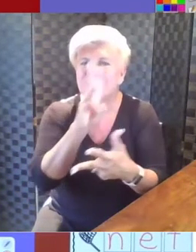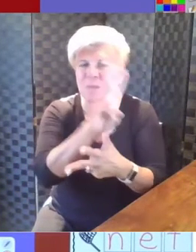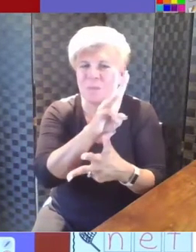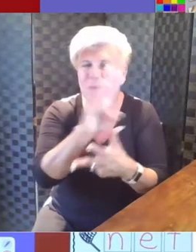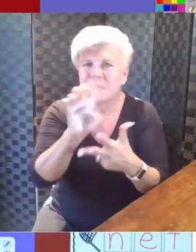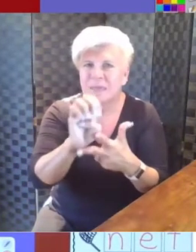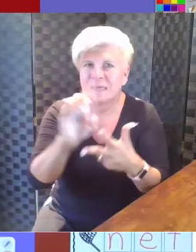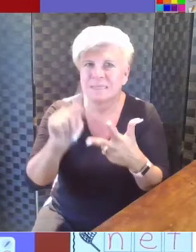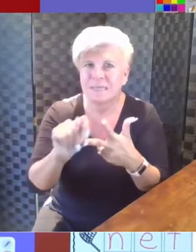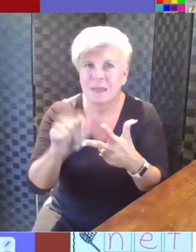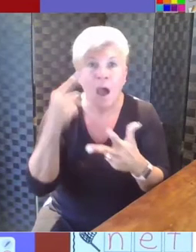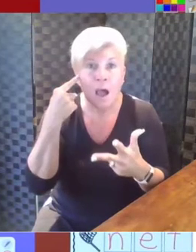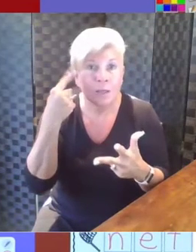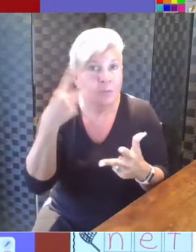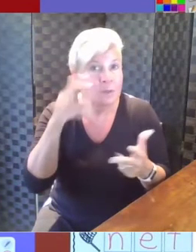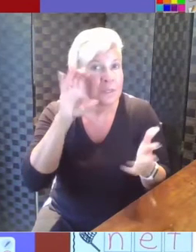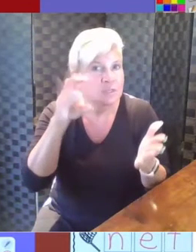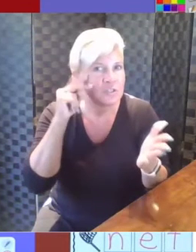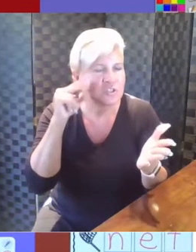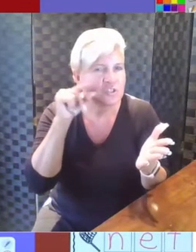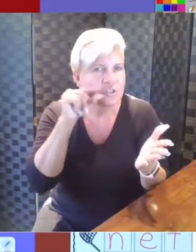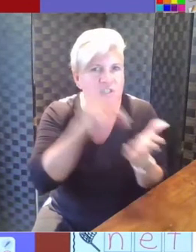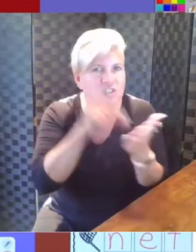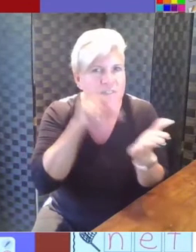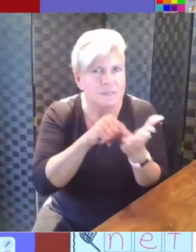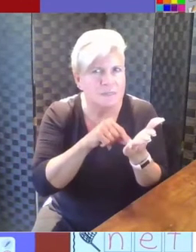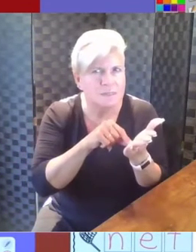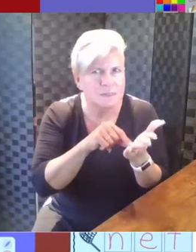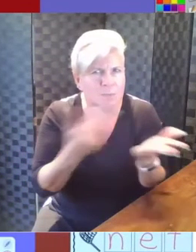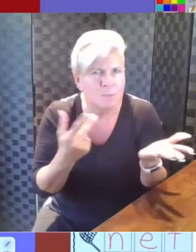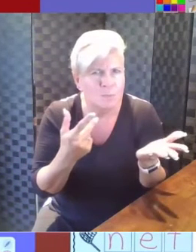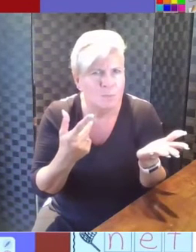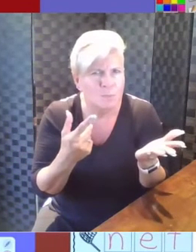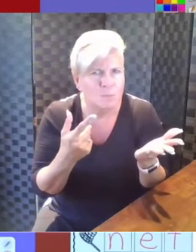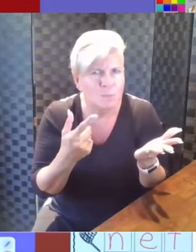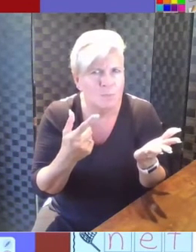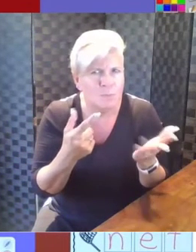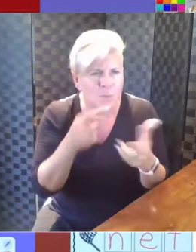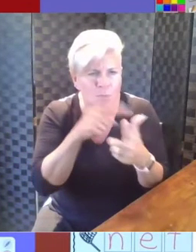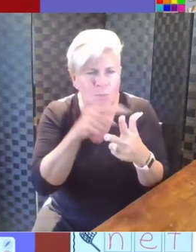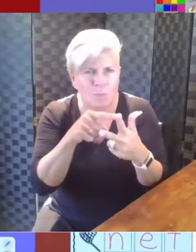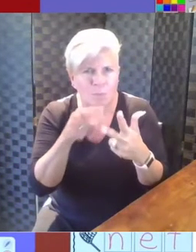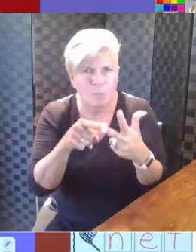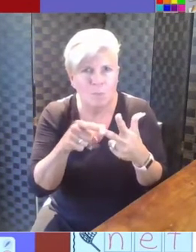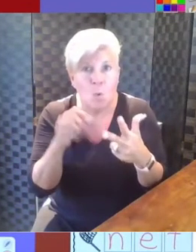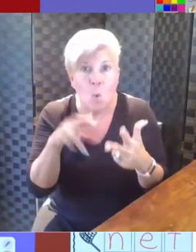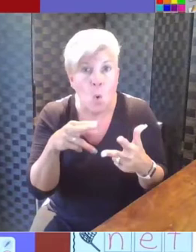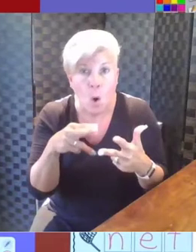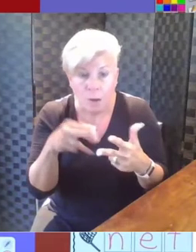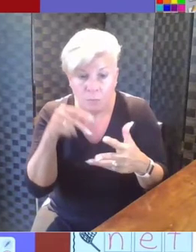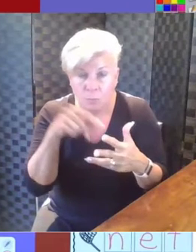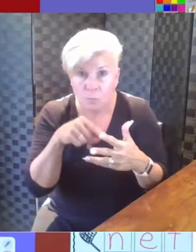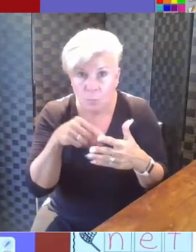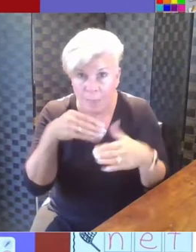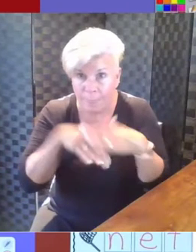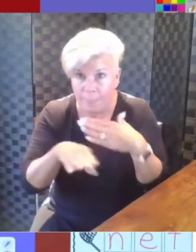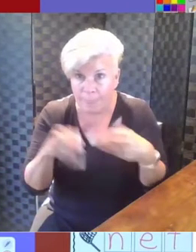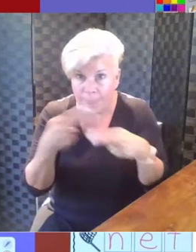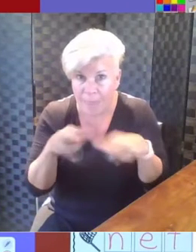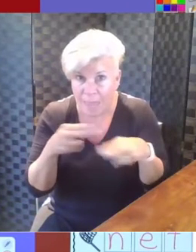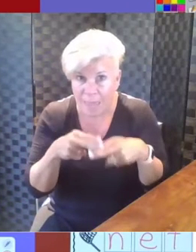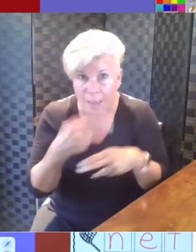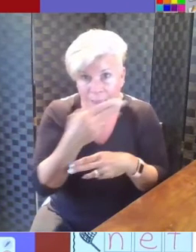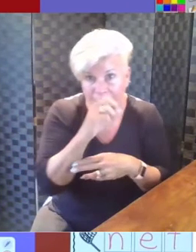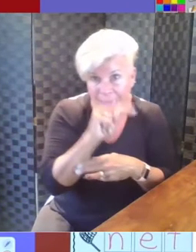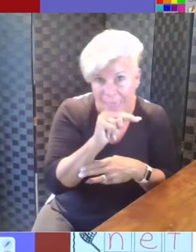Look at that, chicken. What's another word for chicken? Or, what do you think she's going to lay? We might be thinking